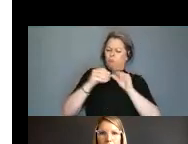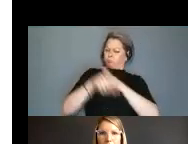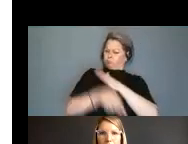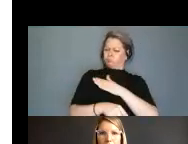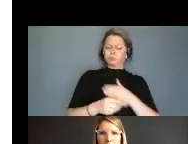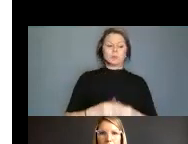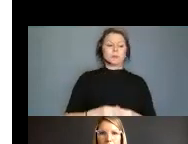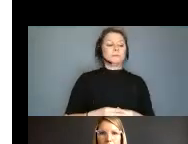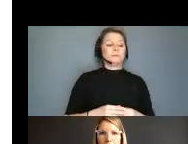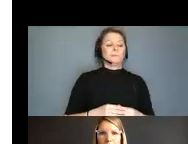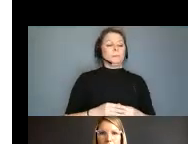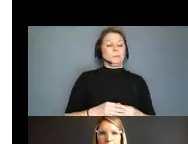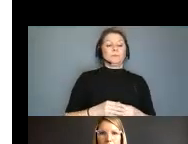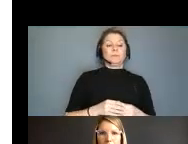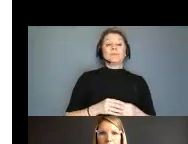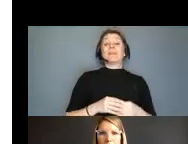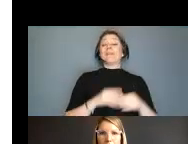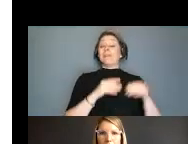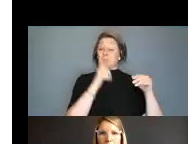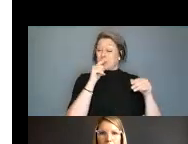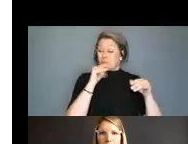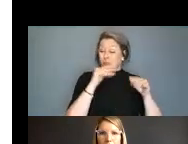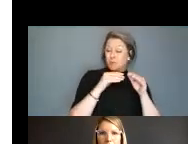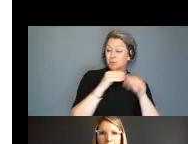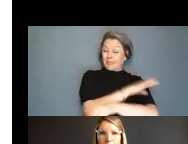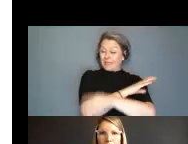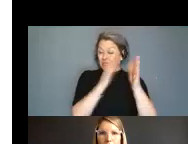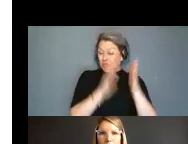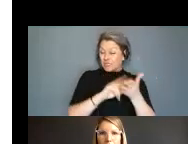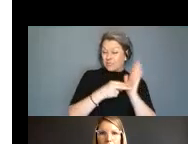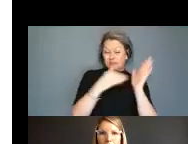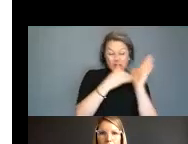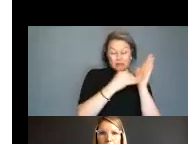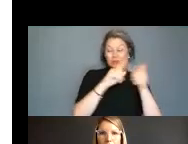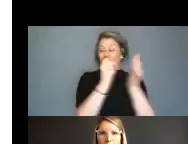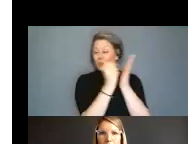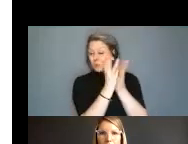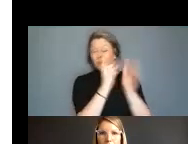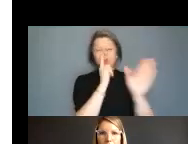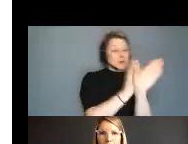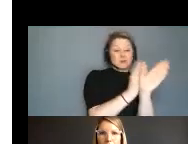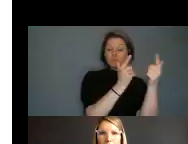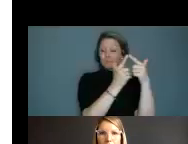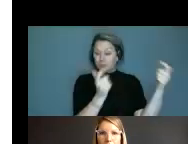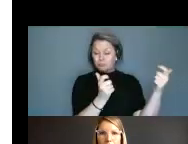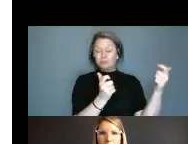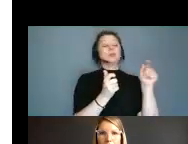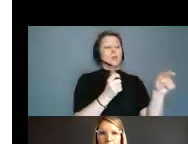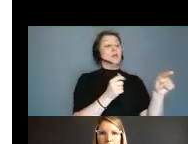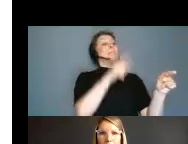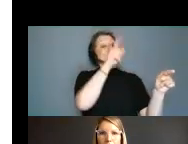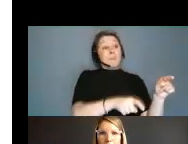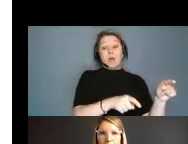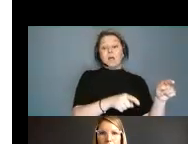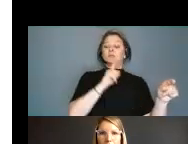to emphasize with clinicians who are going to undertake this work, first and foremost, is that there has to be a valid trigger. Like before